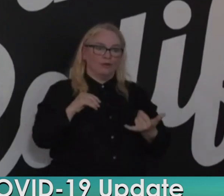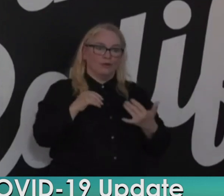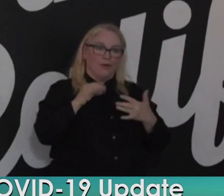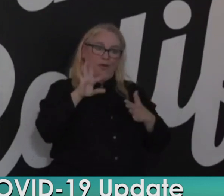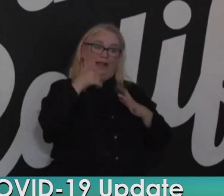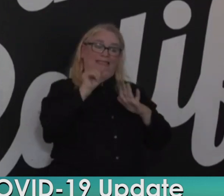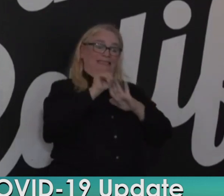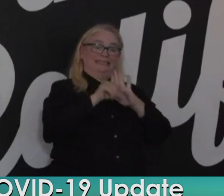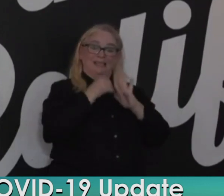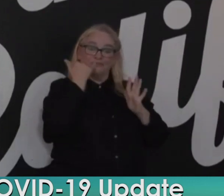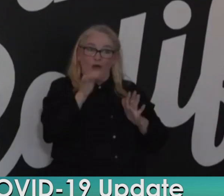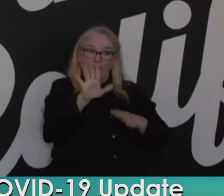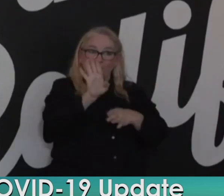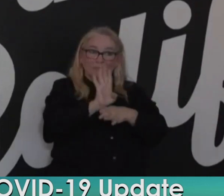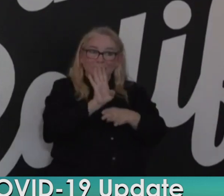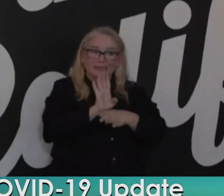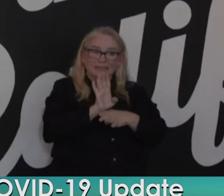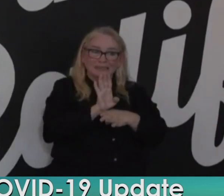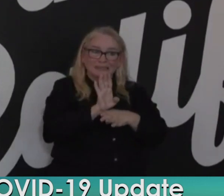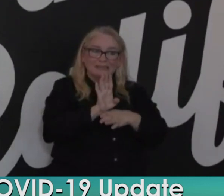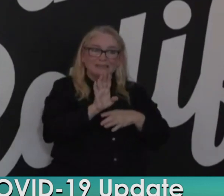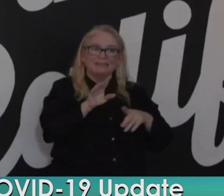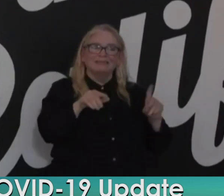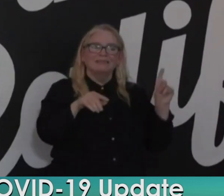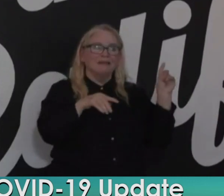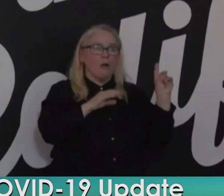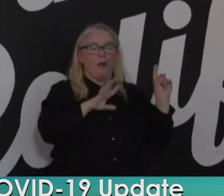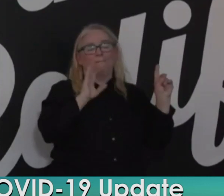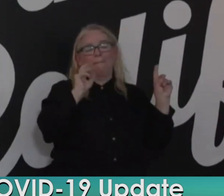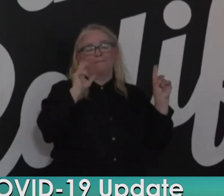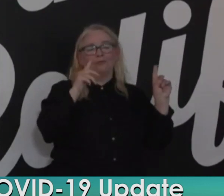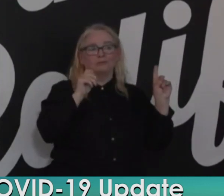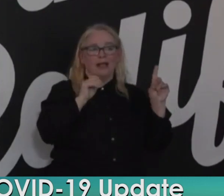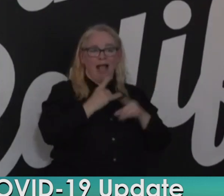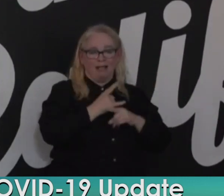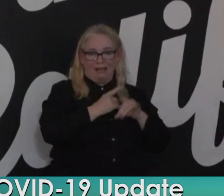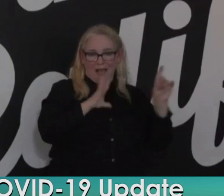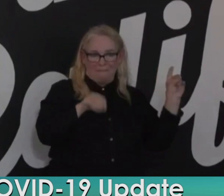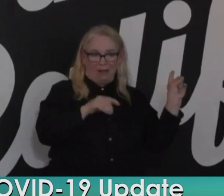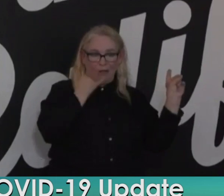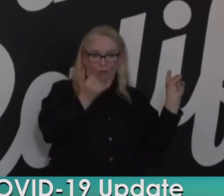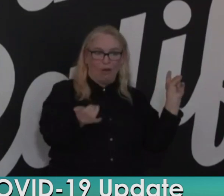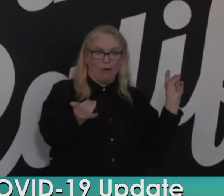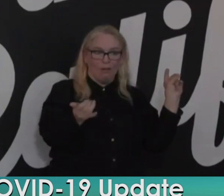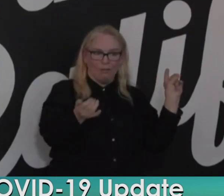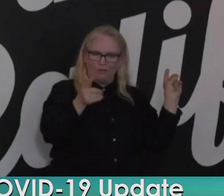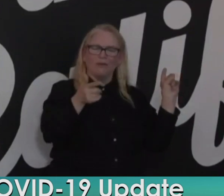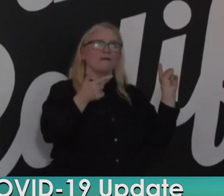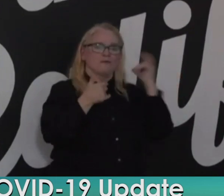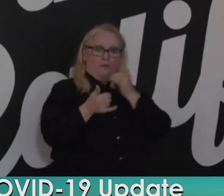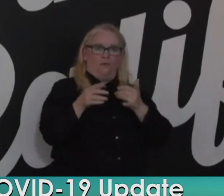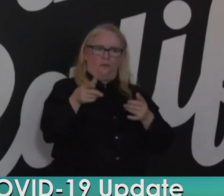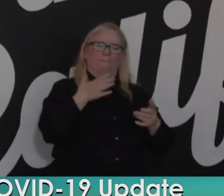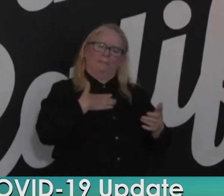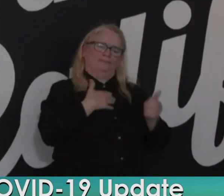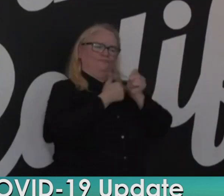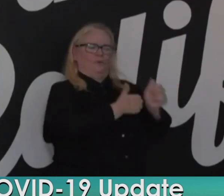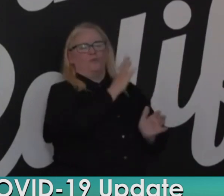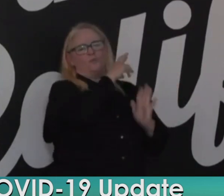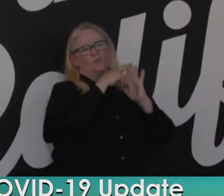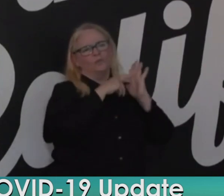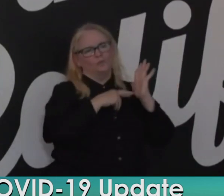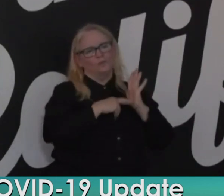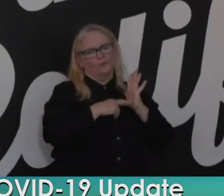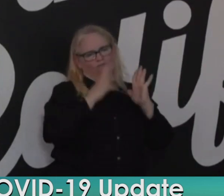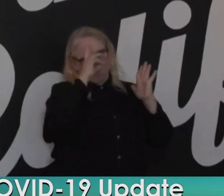Control, know that they're just doing their job and trying to keep all of us healthy so we can get into these phases and out